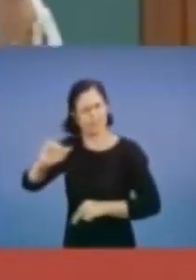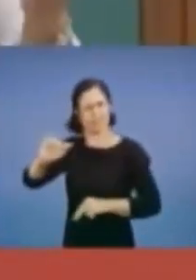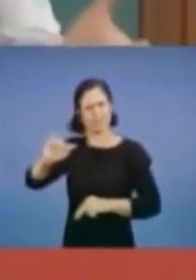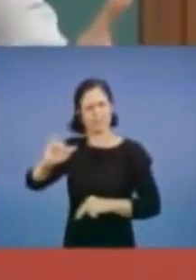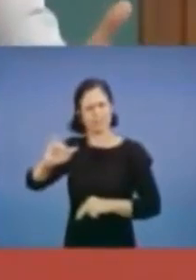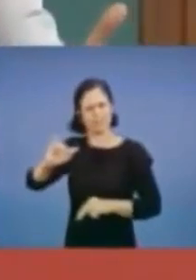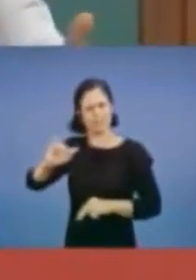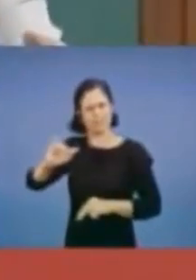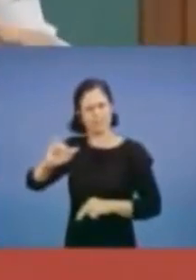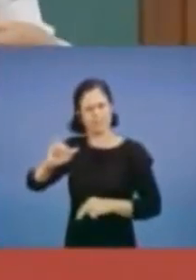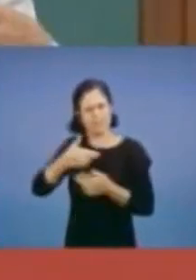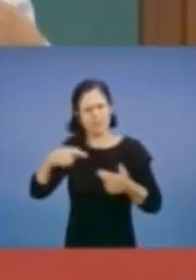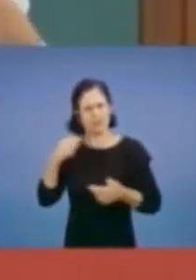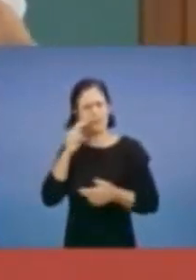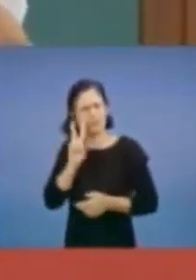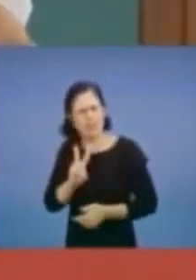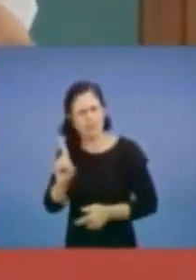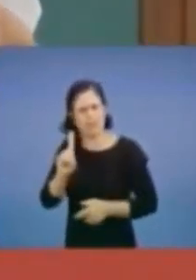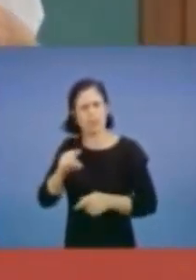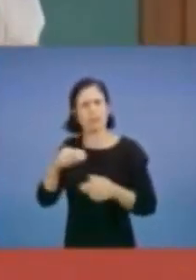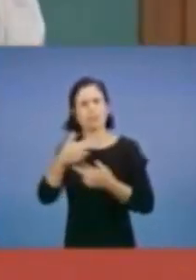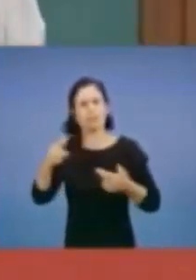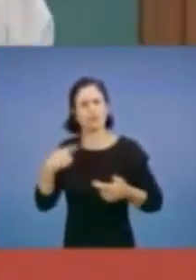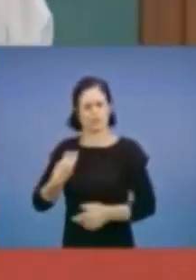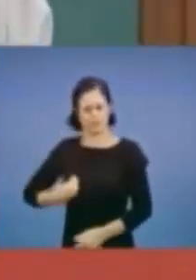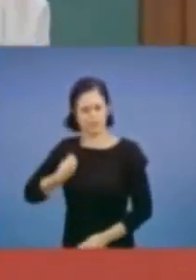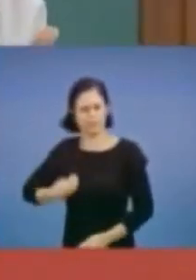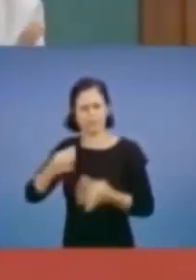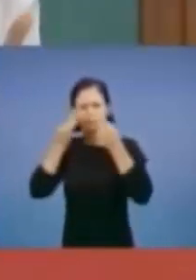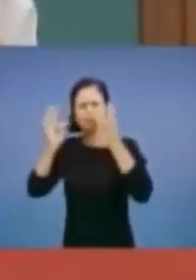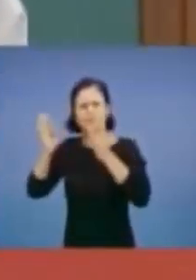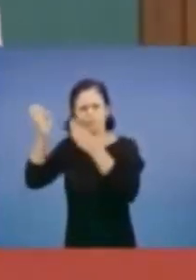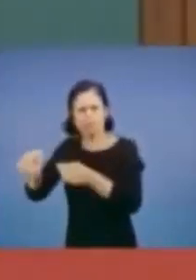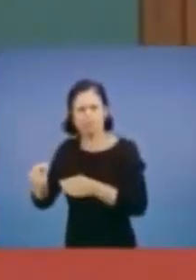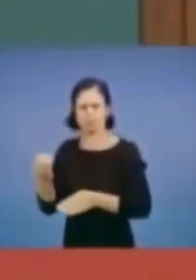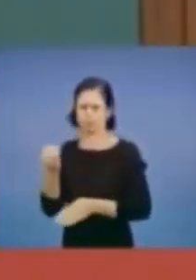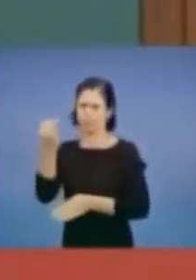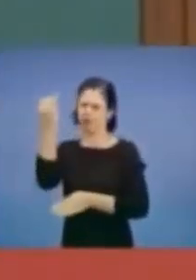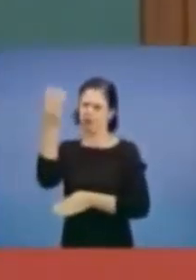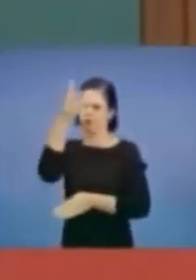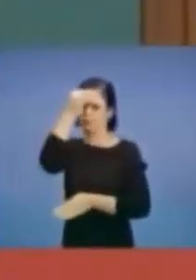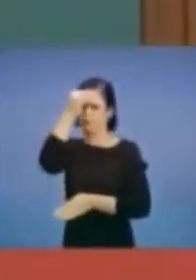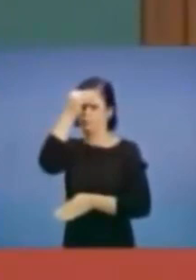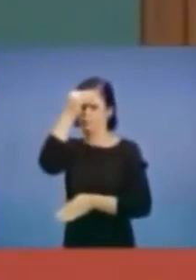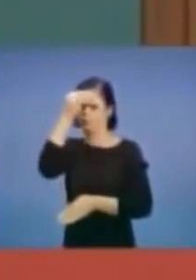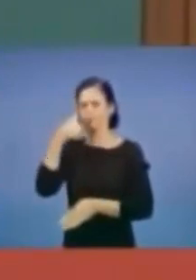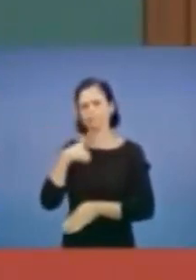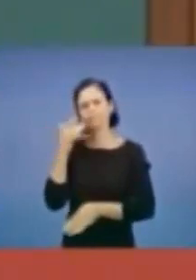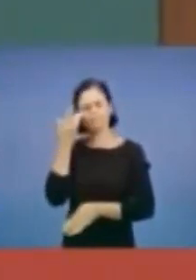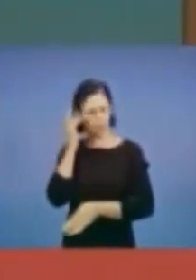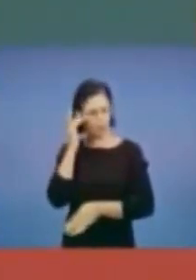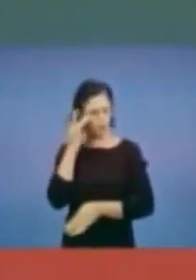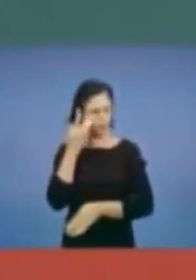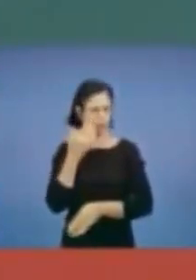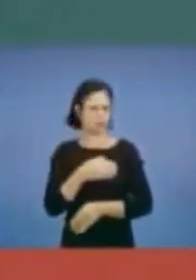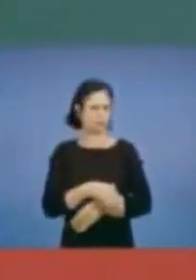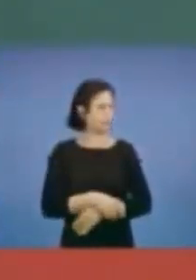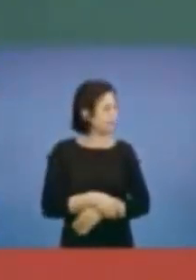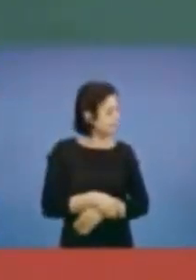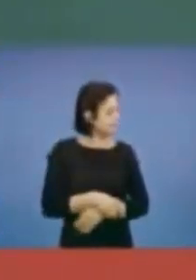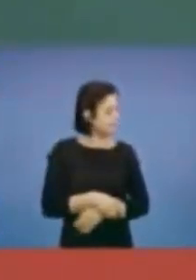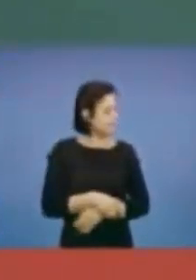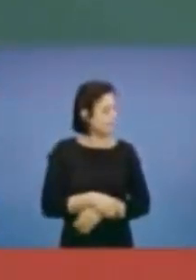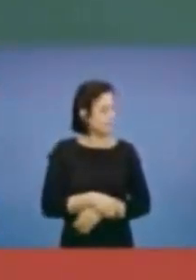manifests through work, a church that is going to overcome through faith. It's not what you're seeing, but what the church is living